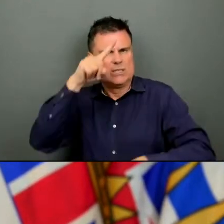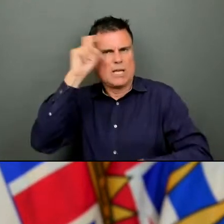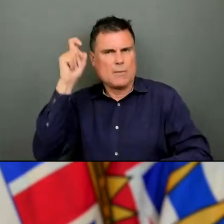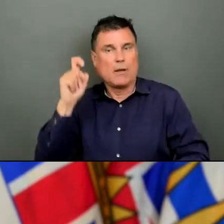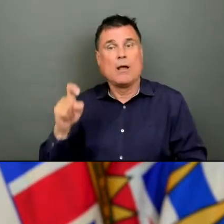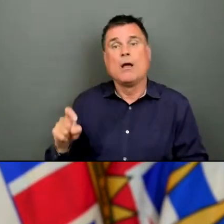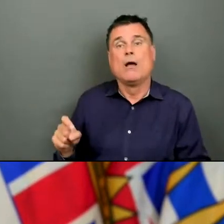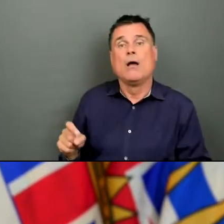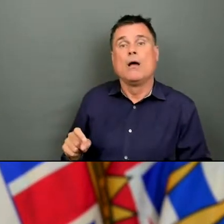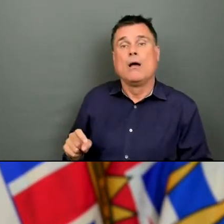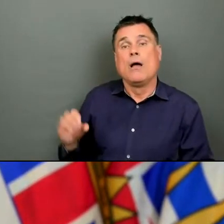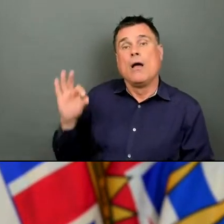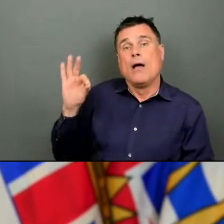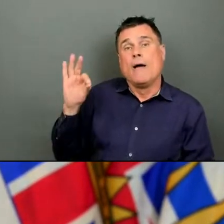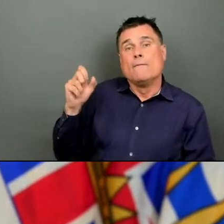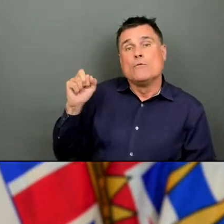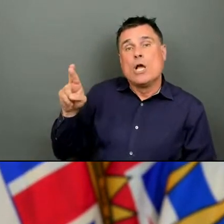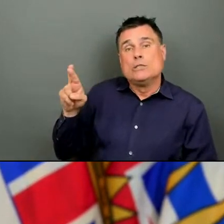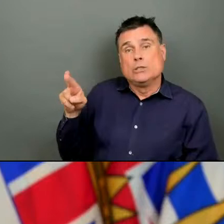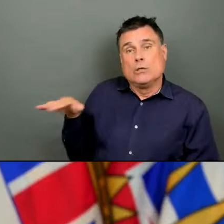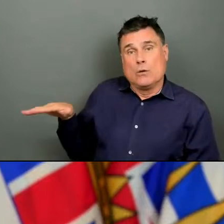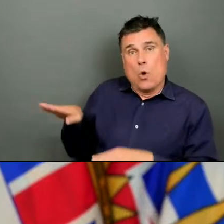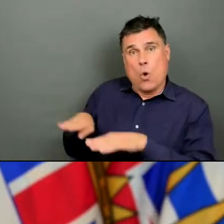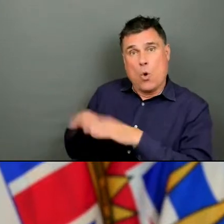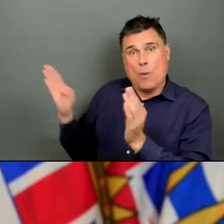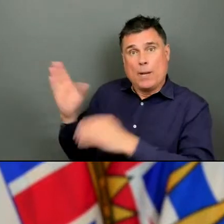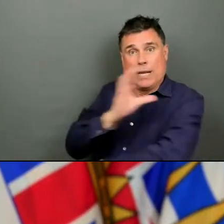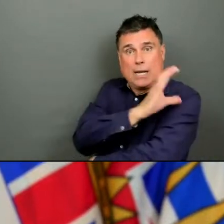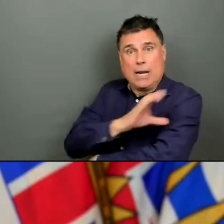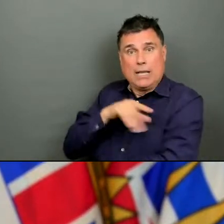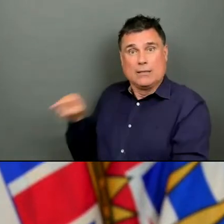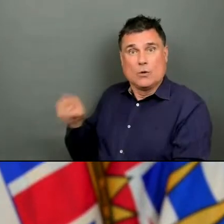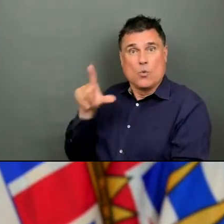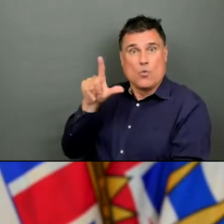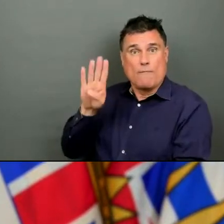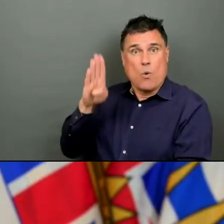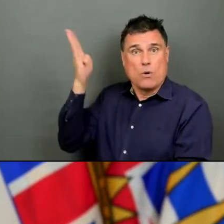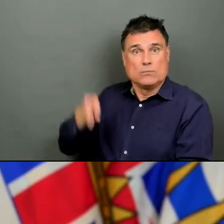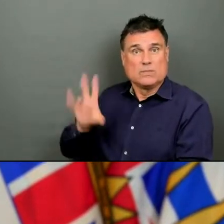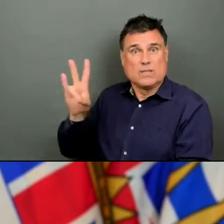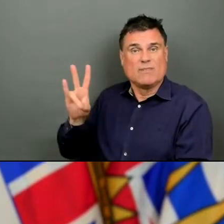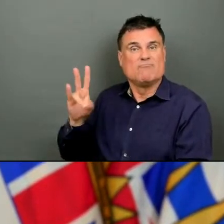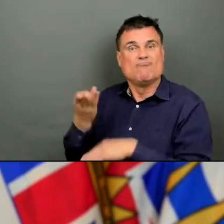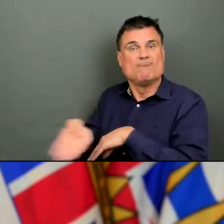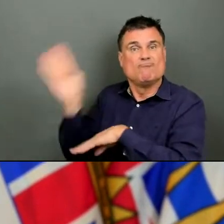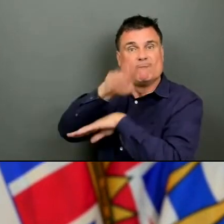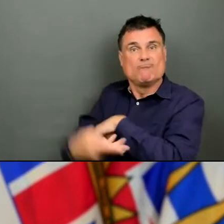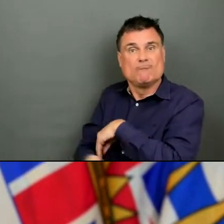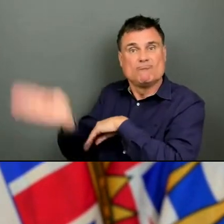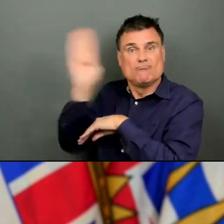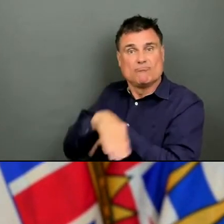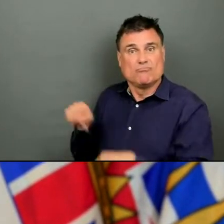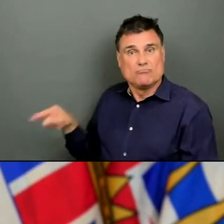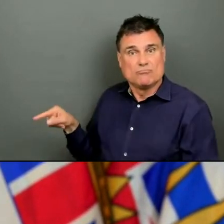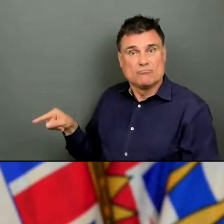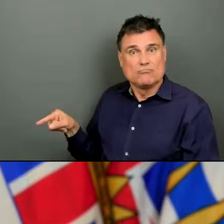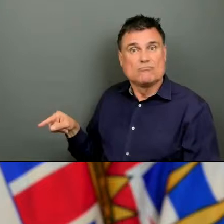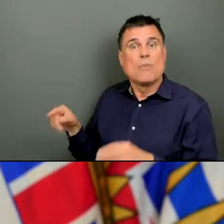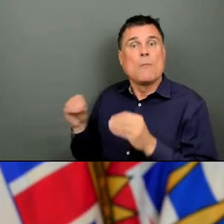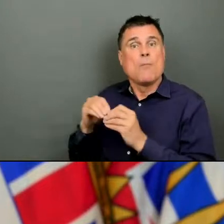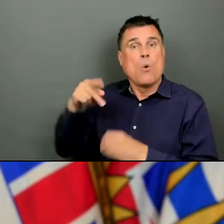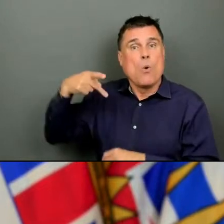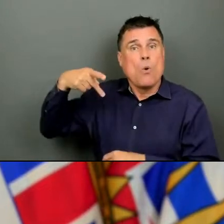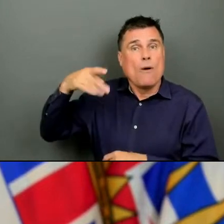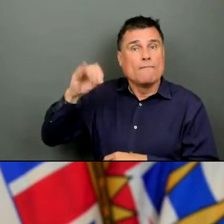going to be operating some clinics 24/7. So as we see more Moderna vaccine and more Pfizer vaccine being made available,